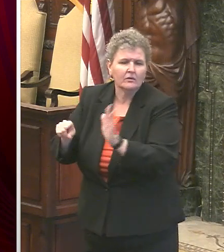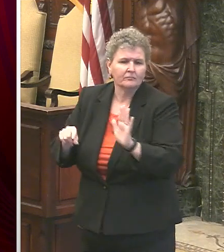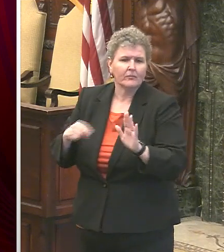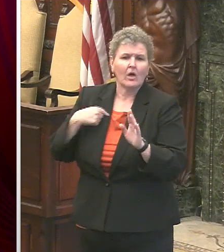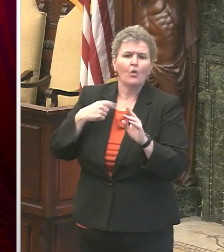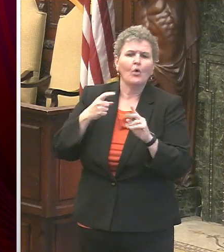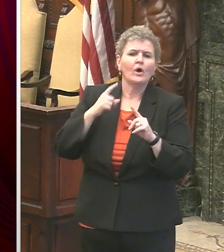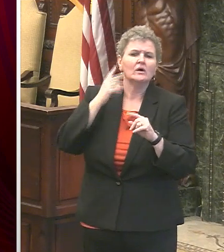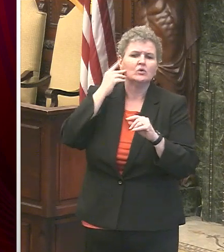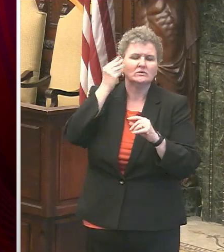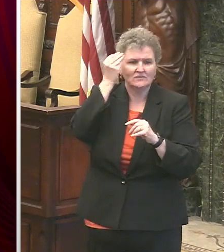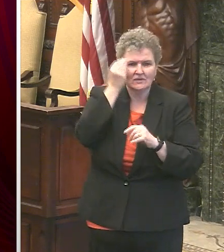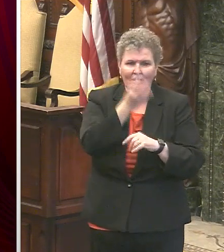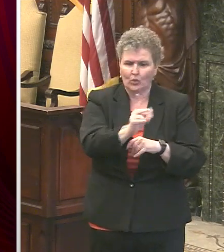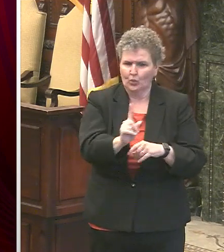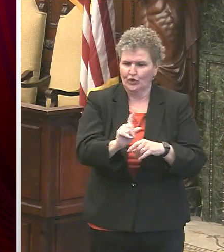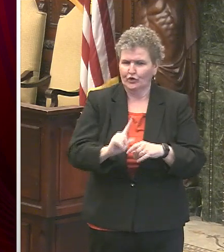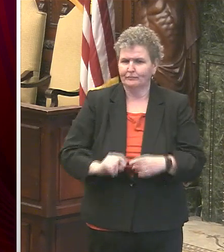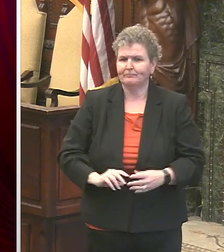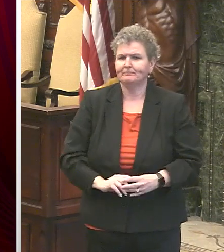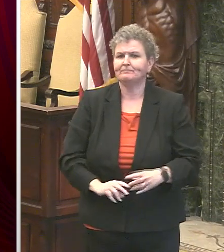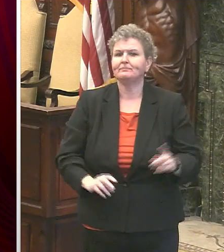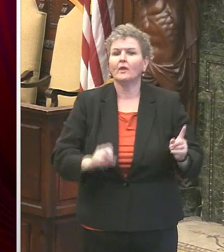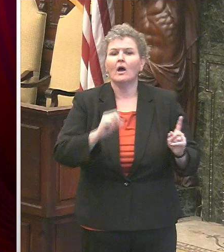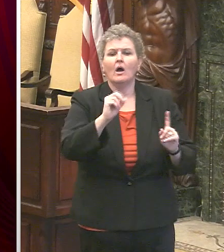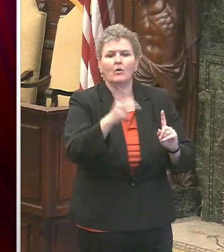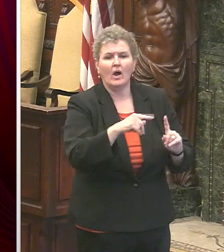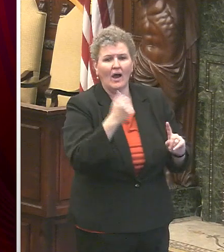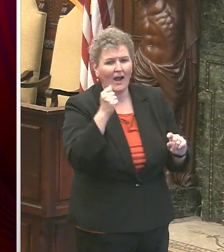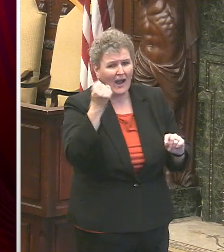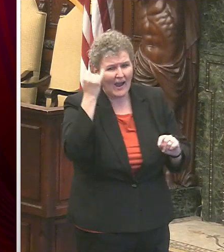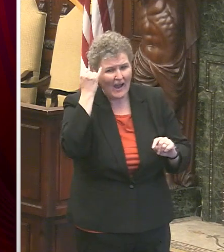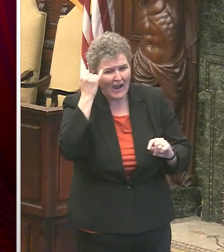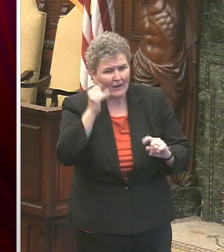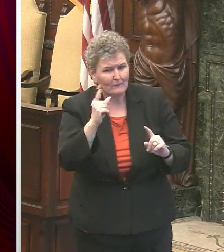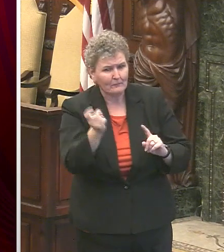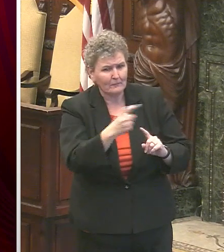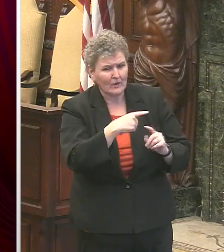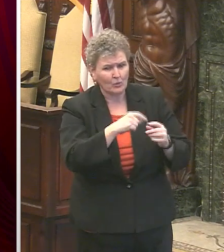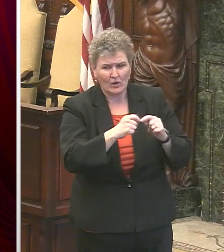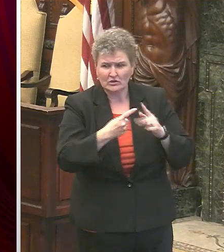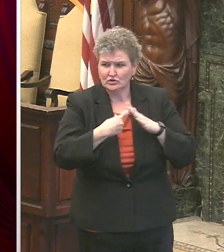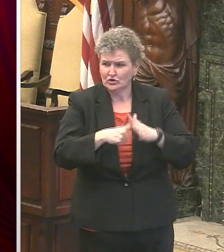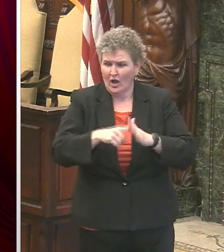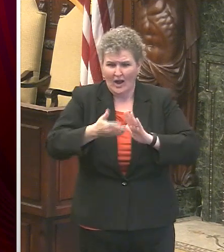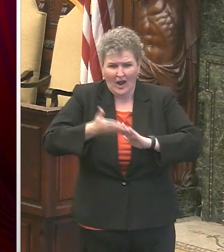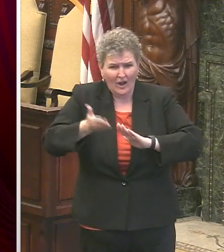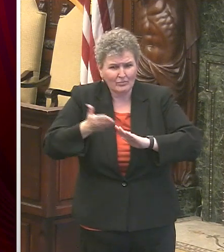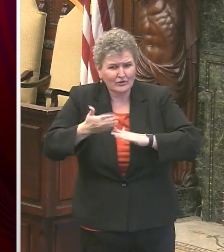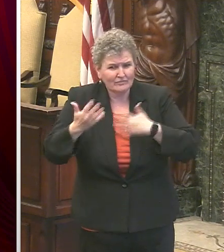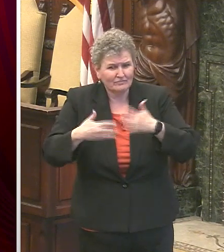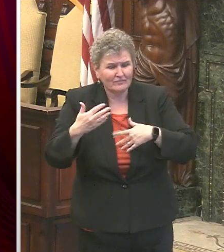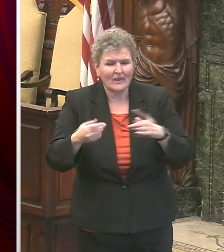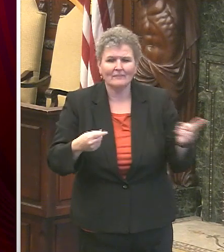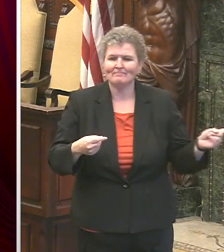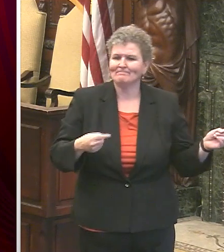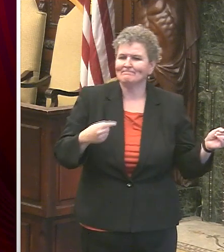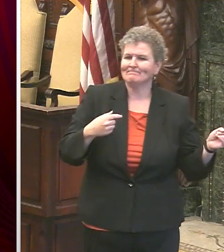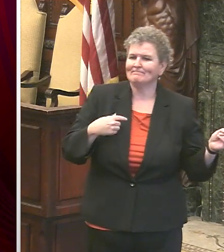that. Okay. And any idea of when it would, begin operating? Again, sometime the next